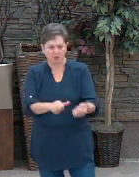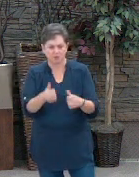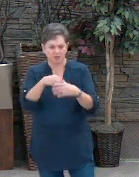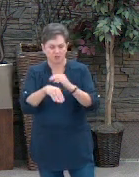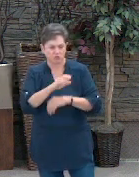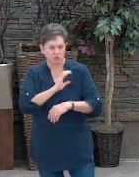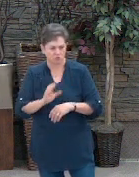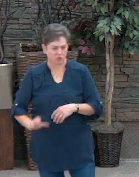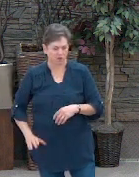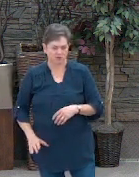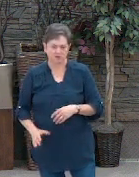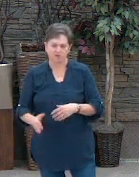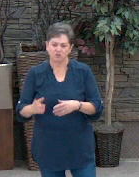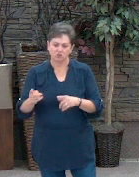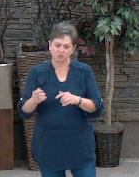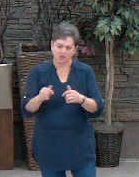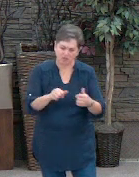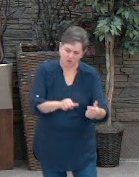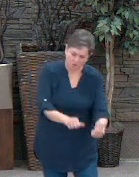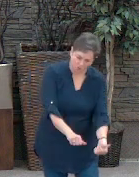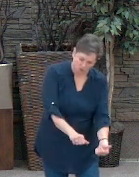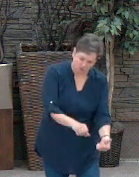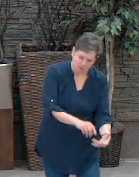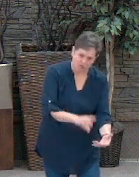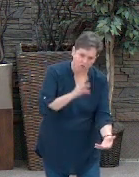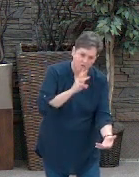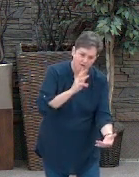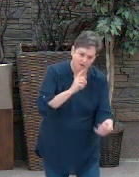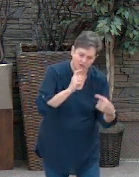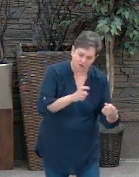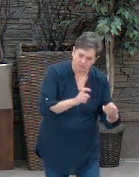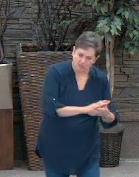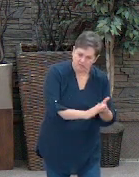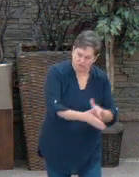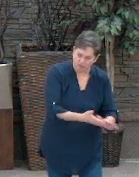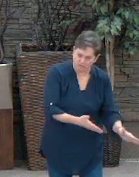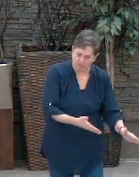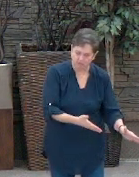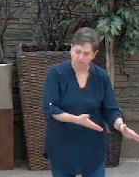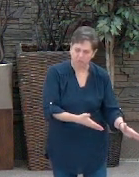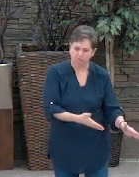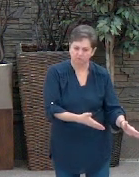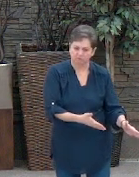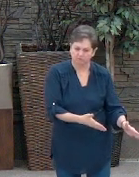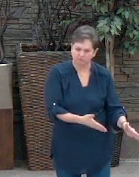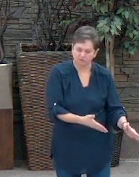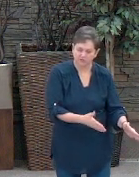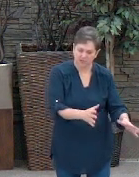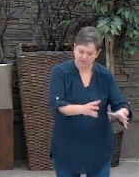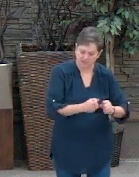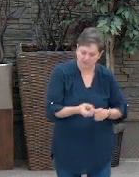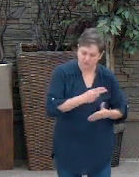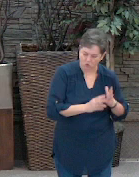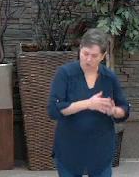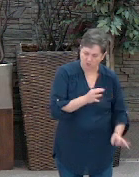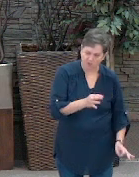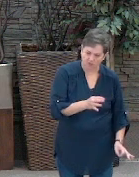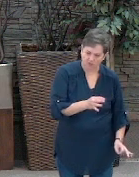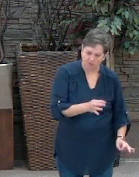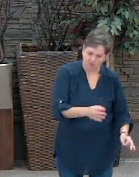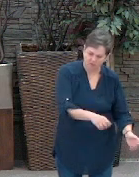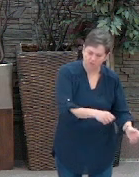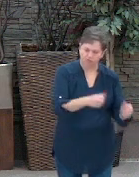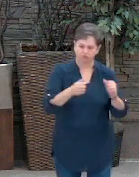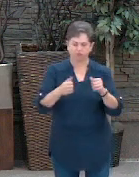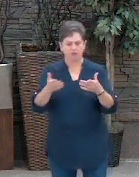into Christ, to be immersed in water, to have your sins forgiven, and to receive the Holy Spirit, come on